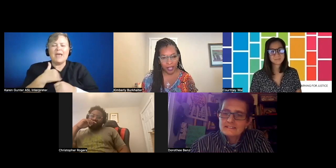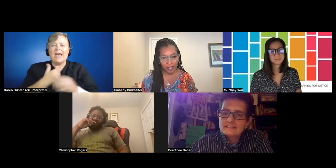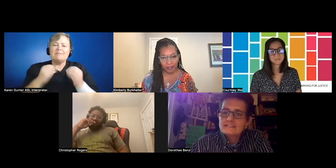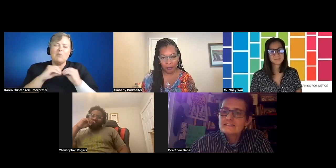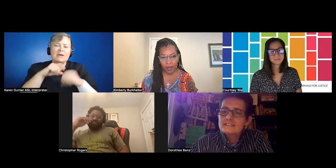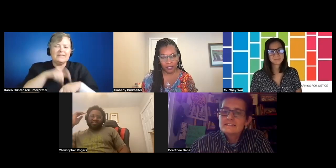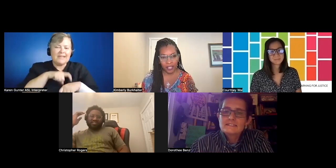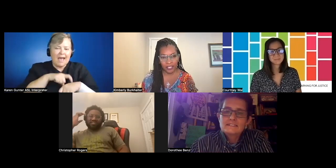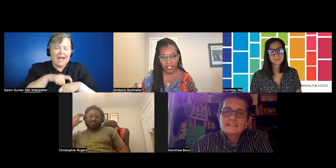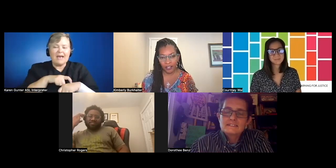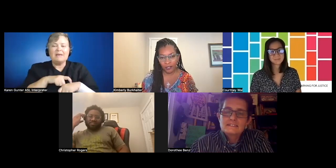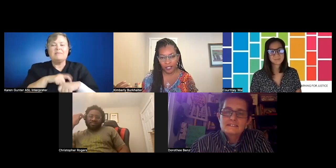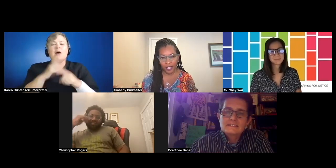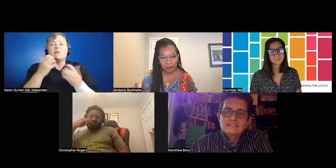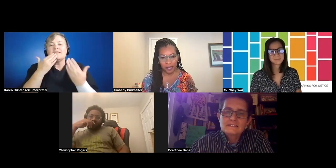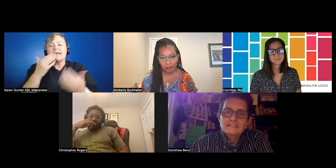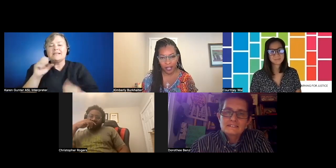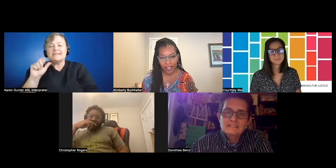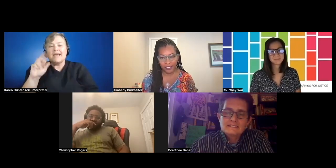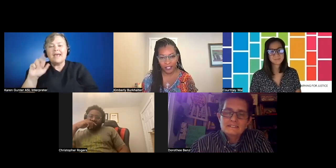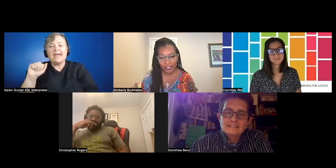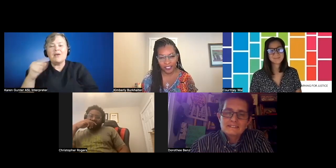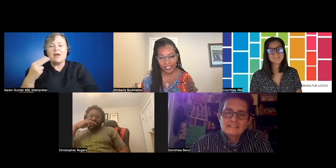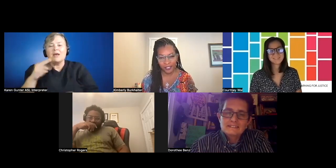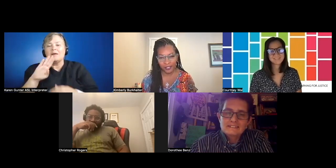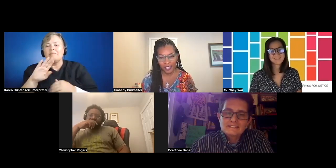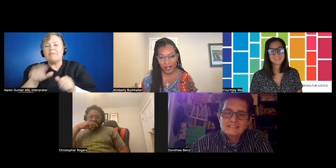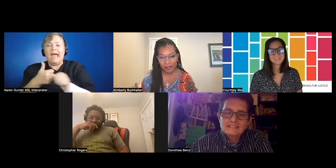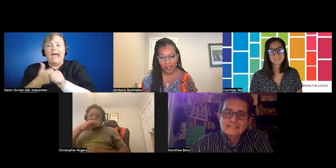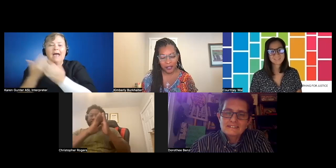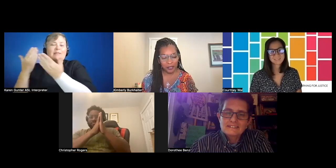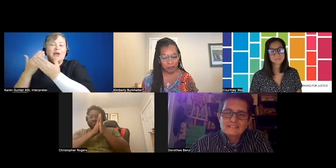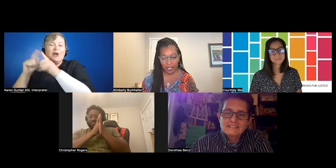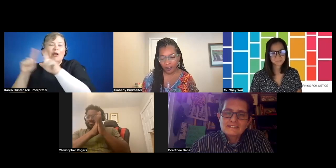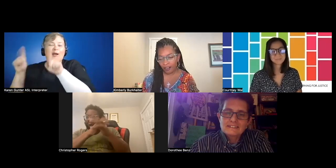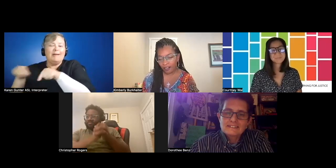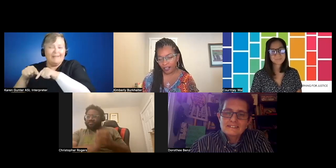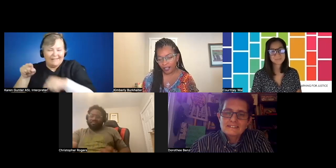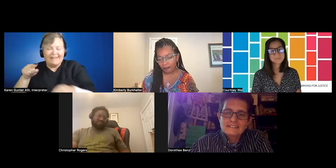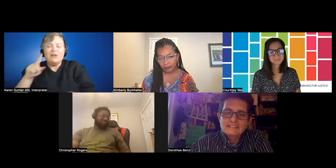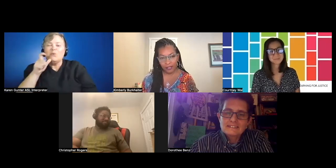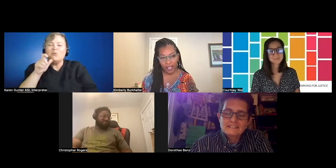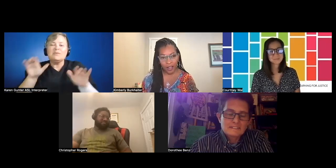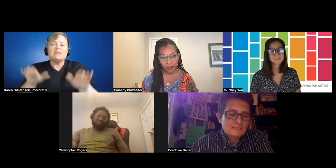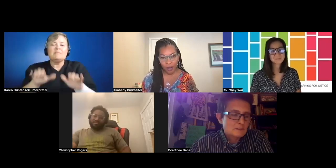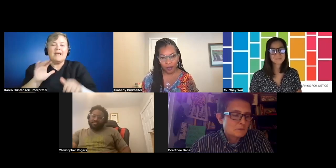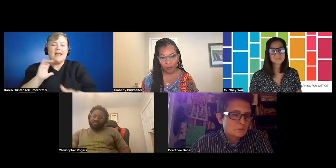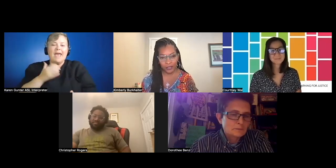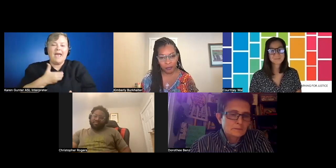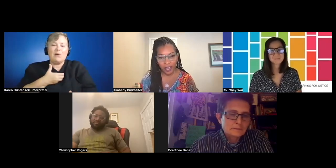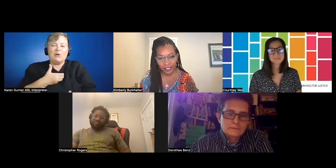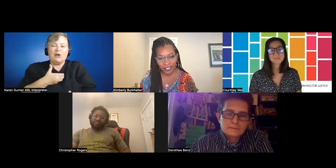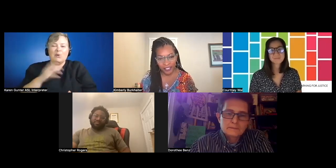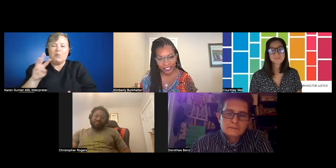time. I want to thank Sarah, who's kind of been behind the curtain, who's been our